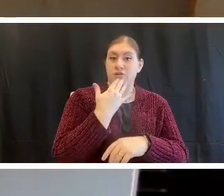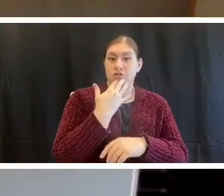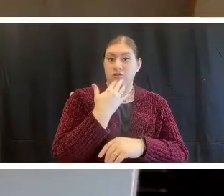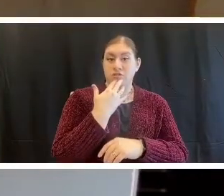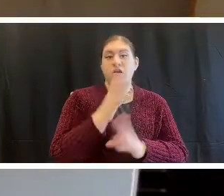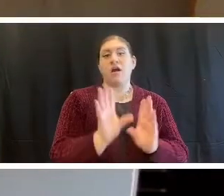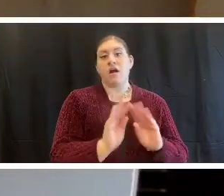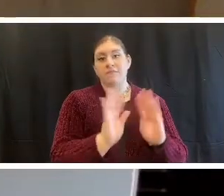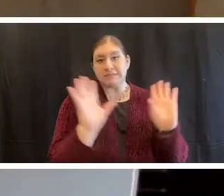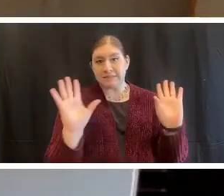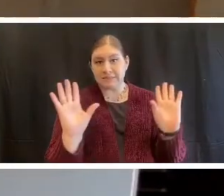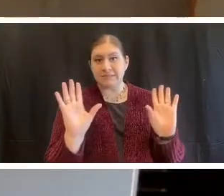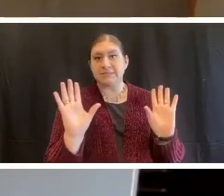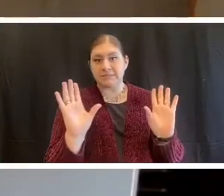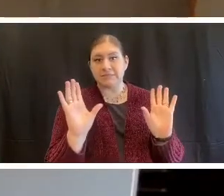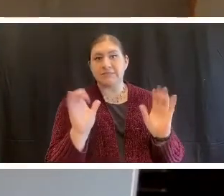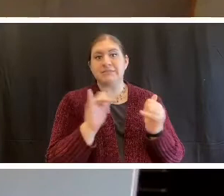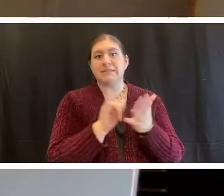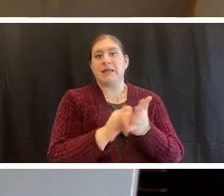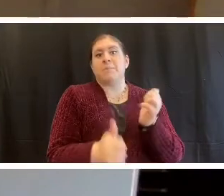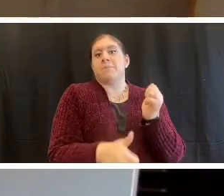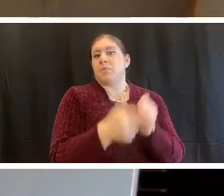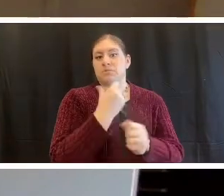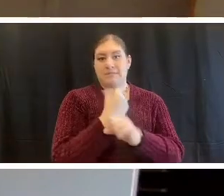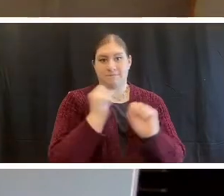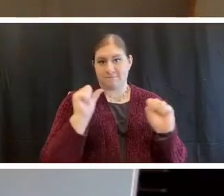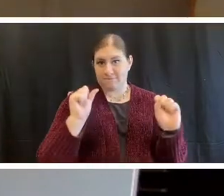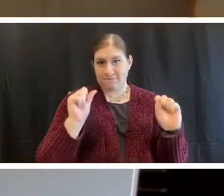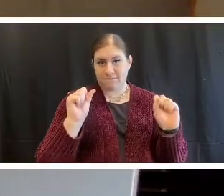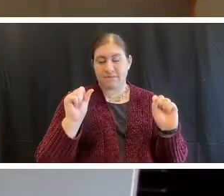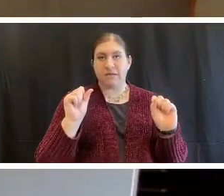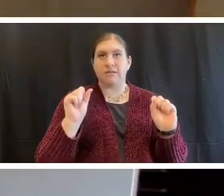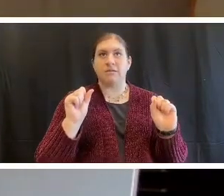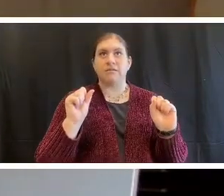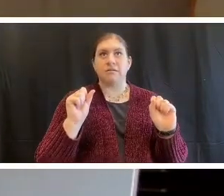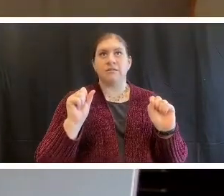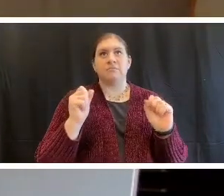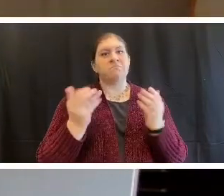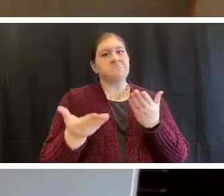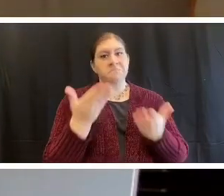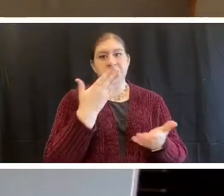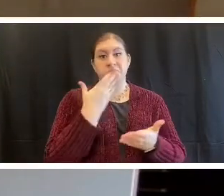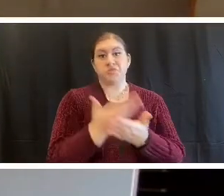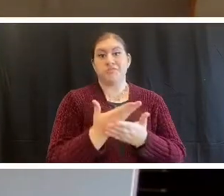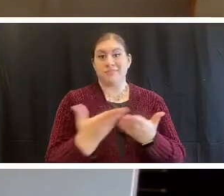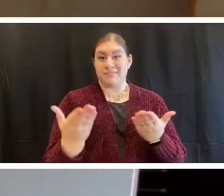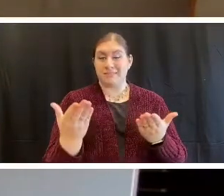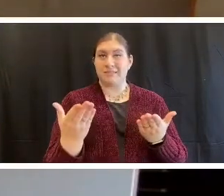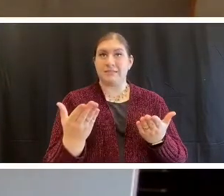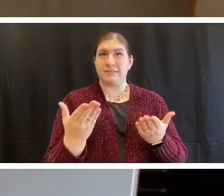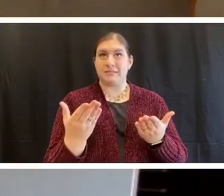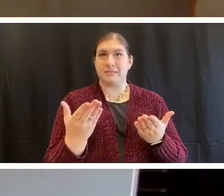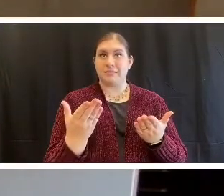Watercolor obviously is the most safe. And probably a good thing is to look